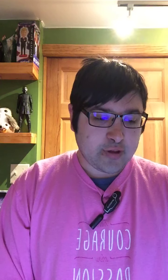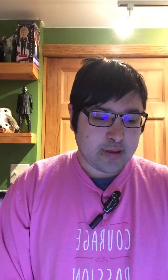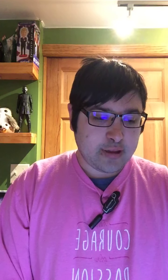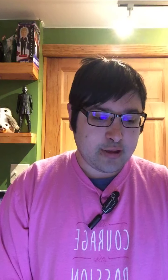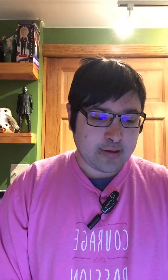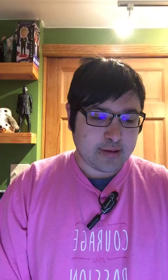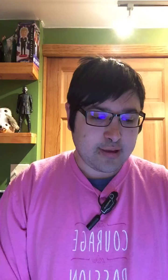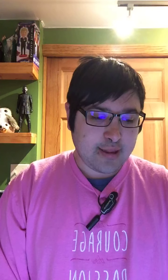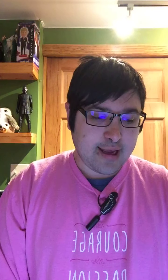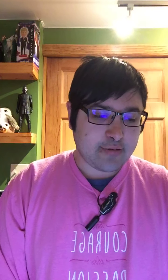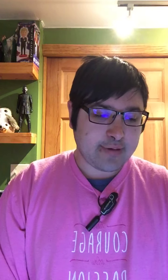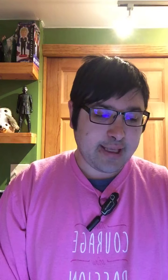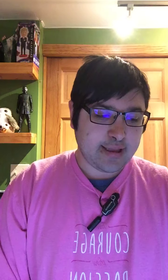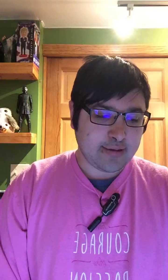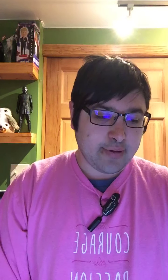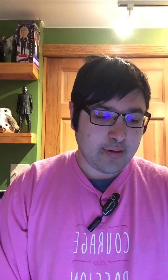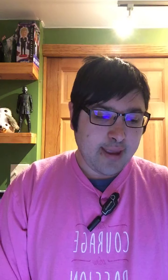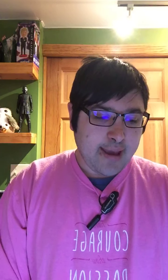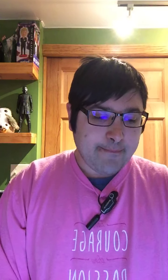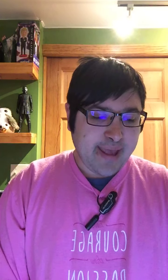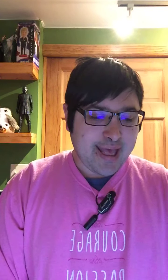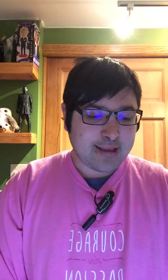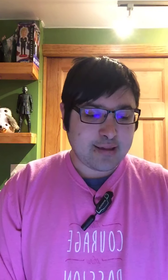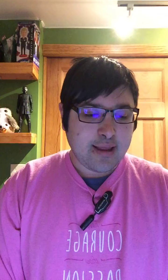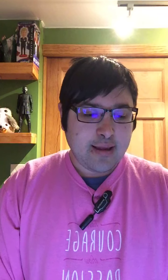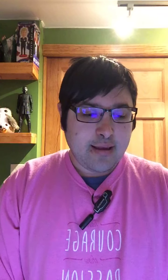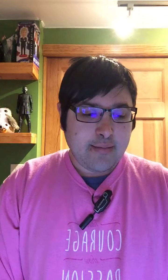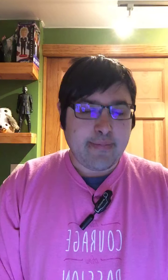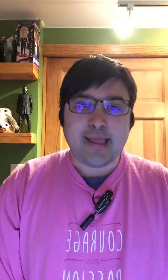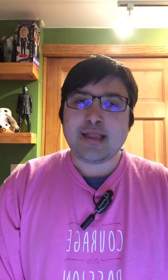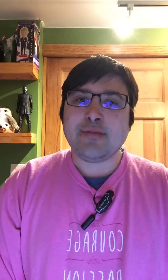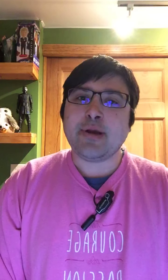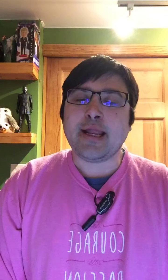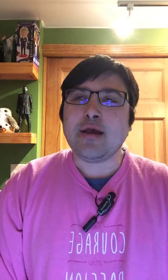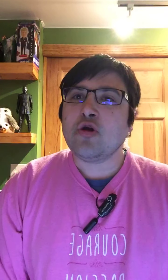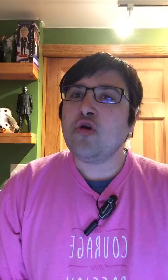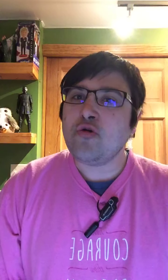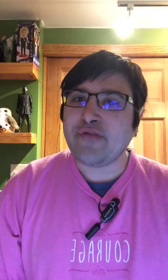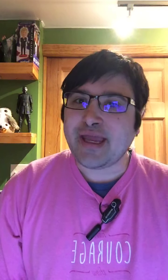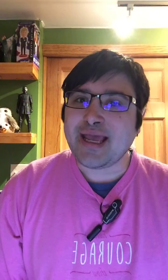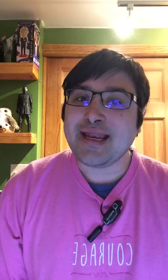over concerns that reusable bags might spread